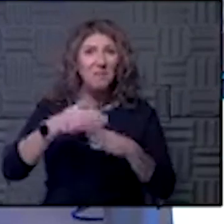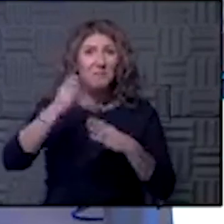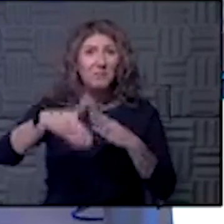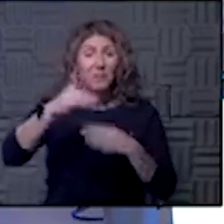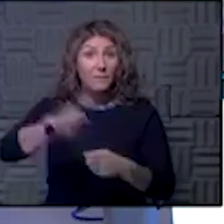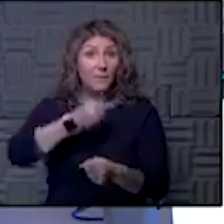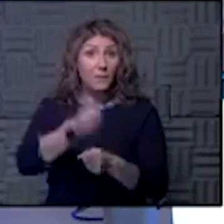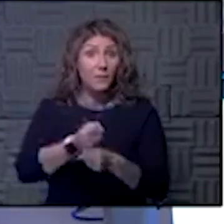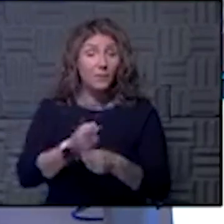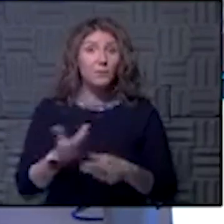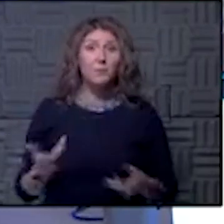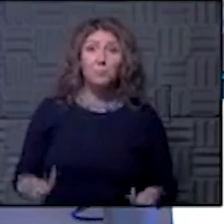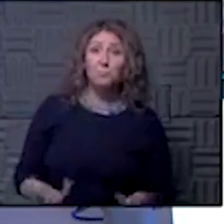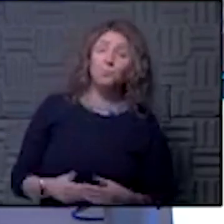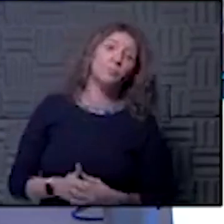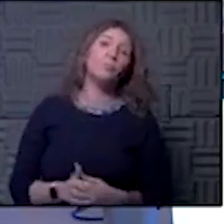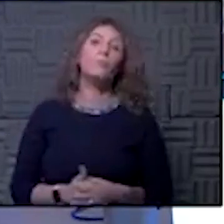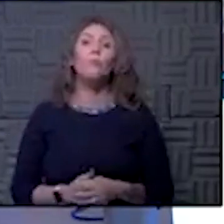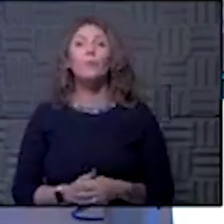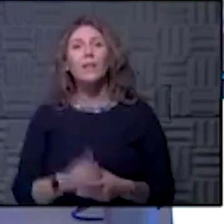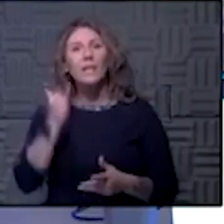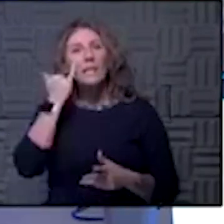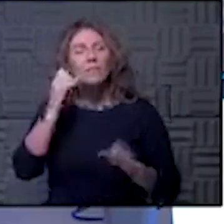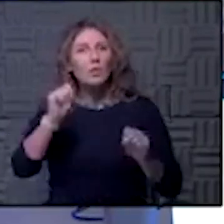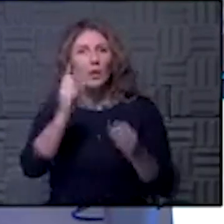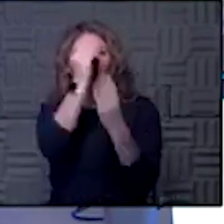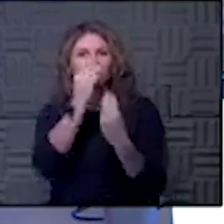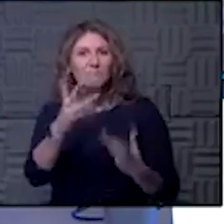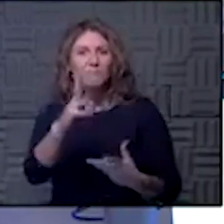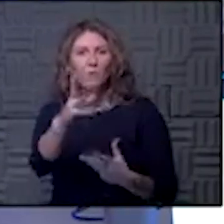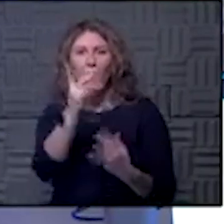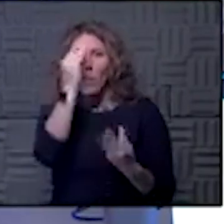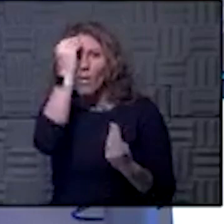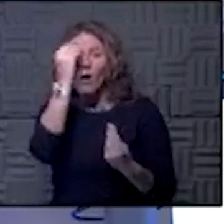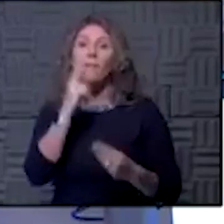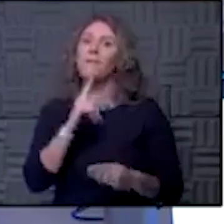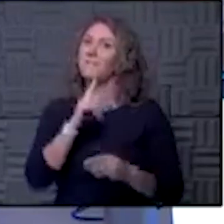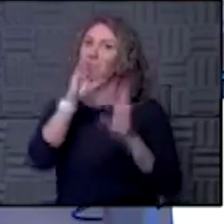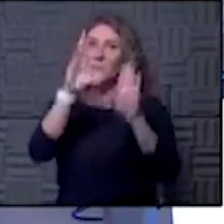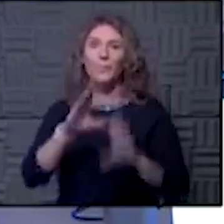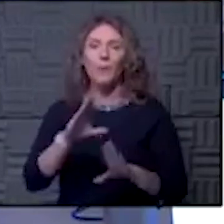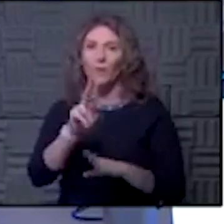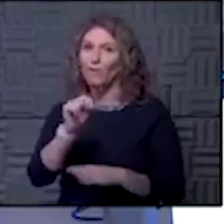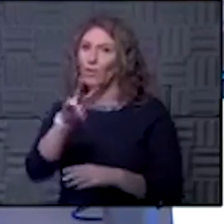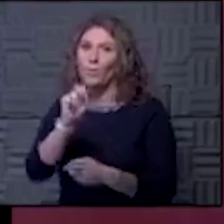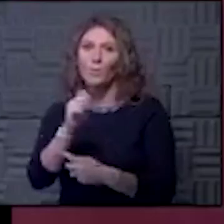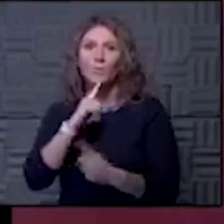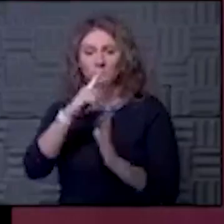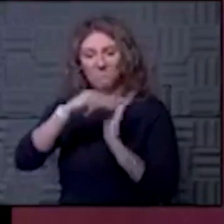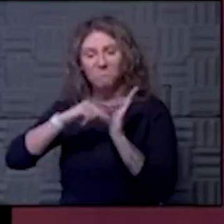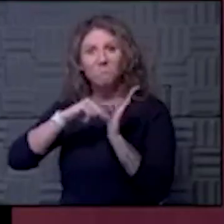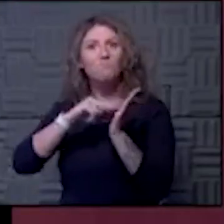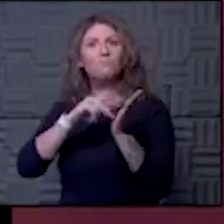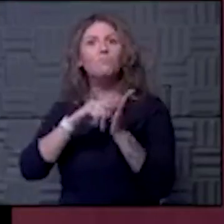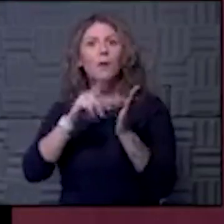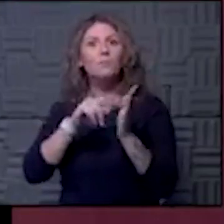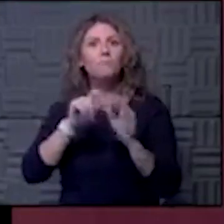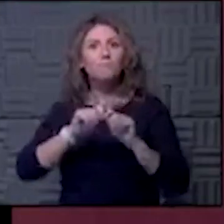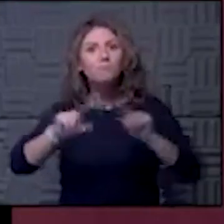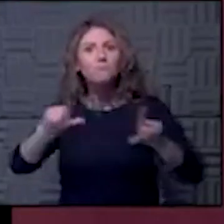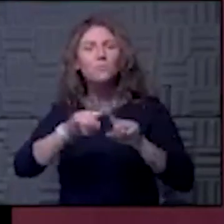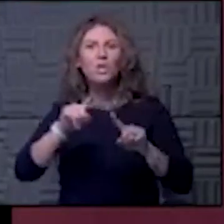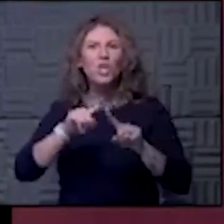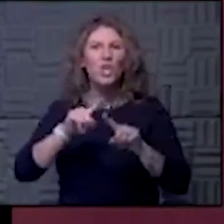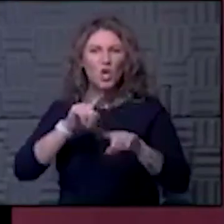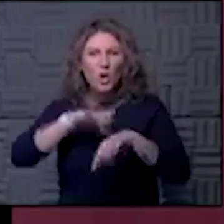year. If you could share some thoughts about that. You bet. I think it's great news. I read about it. They came out with that late last night,